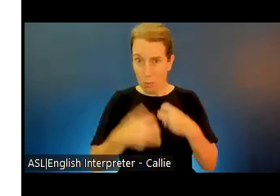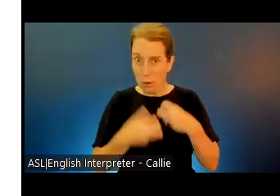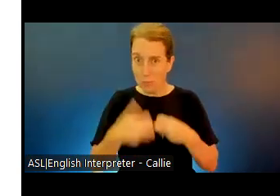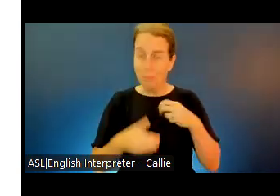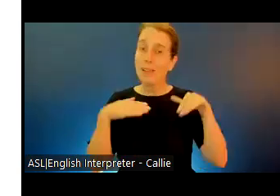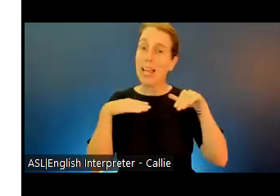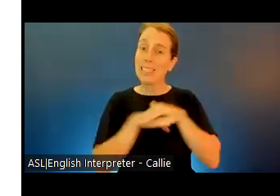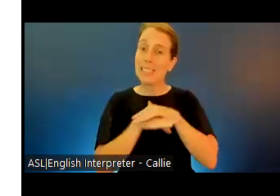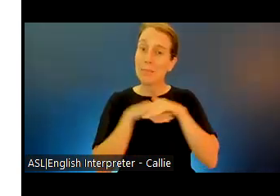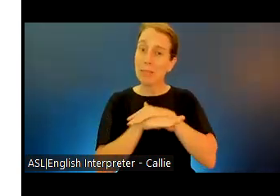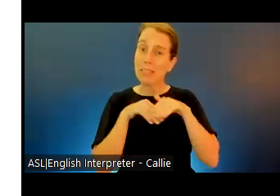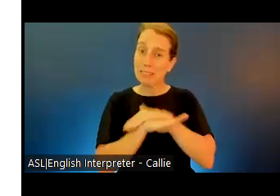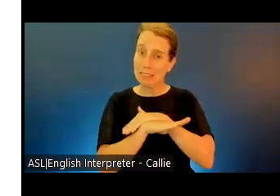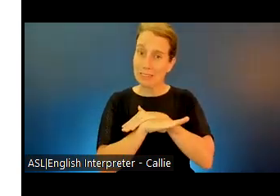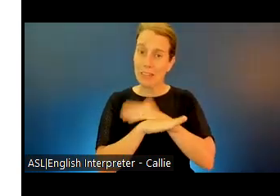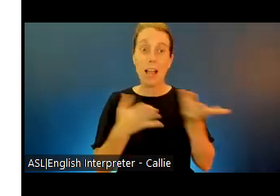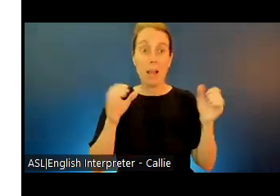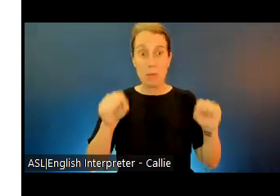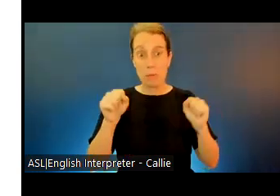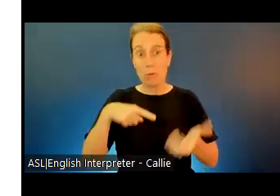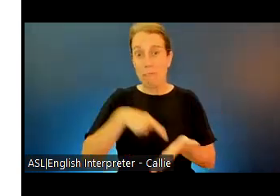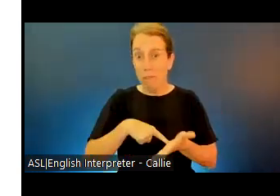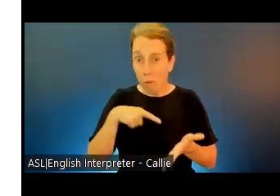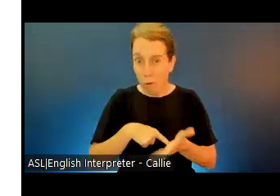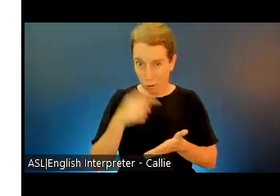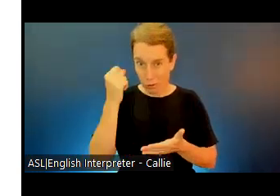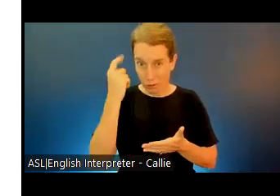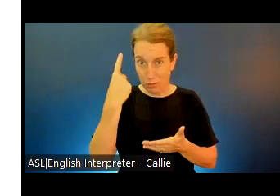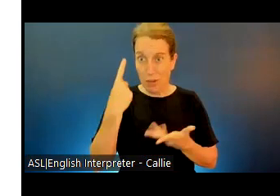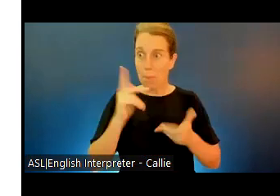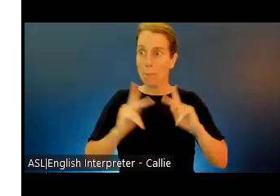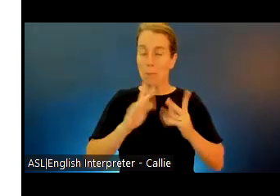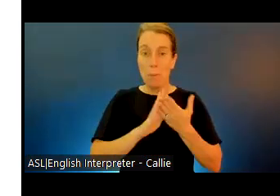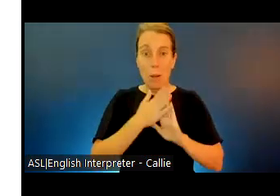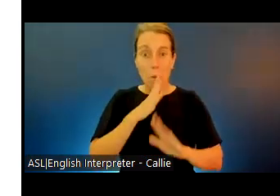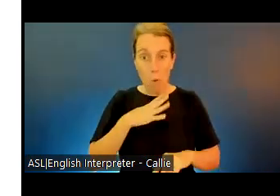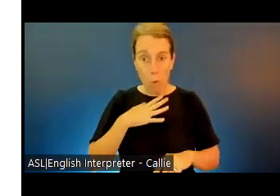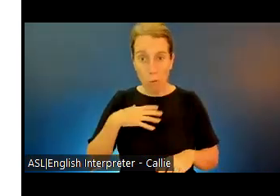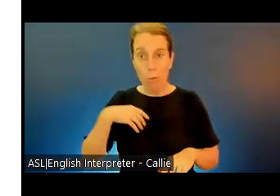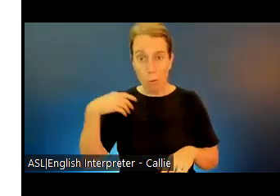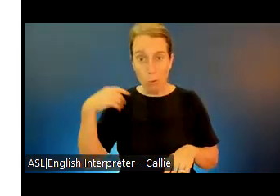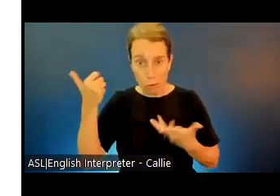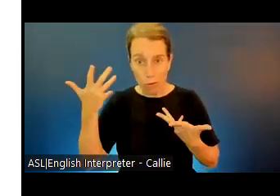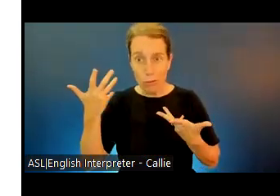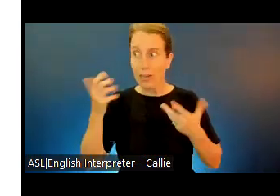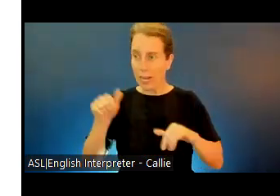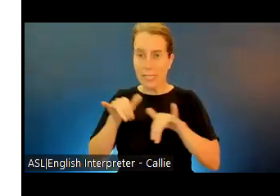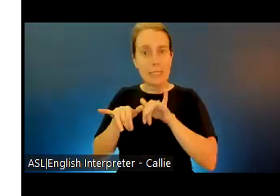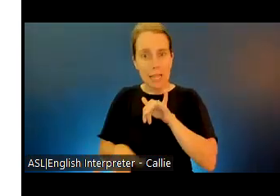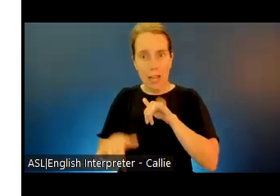can truly age in place and choose the setting that they want to be in. Another policy issue that we're seeing